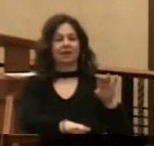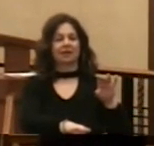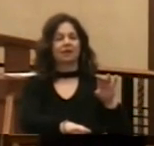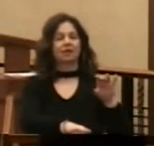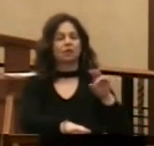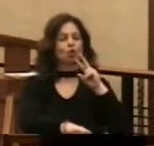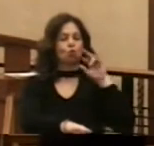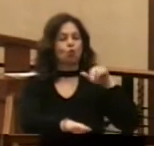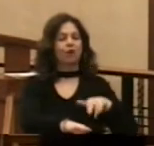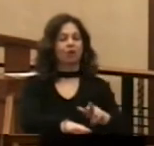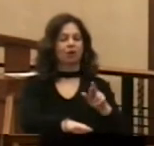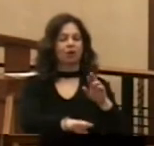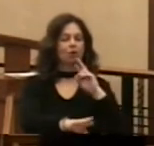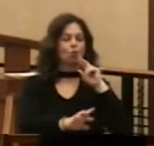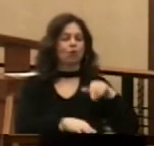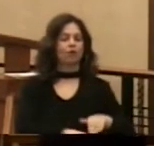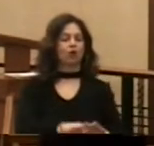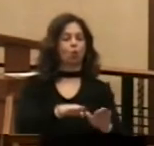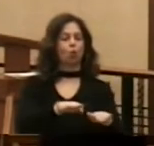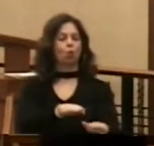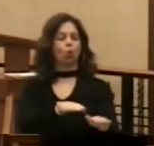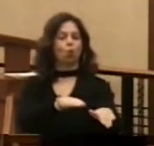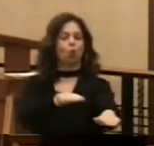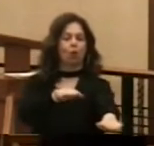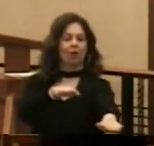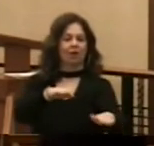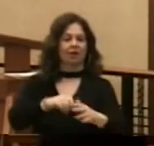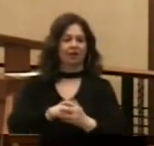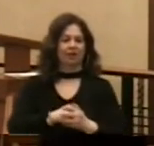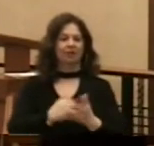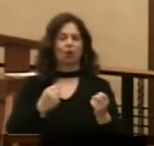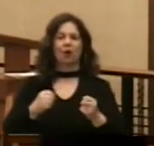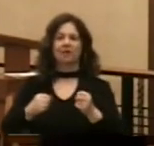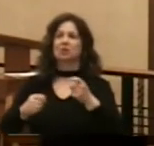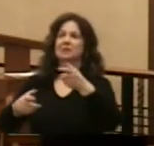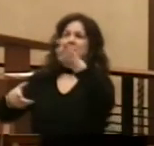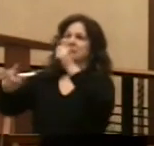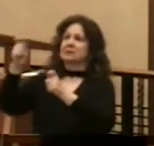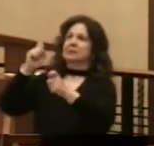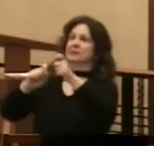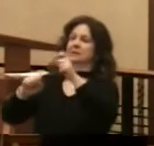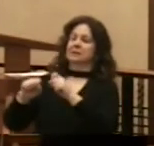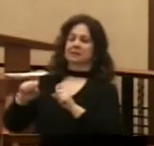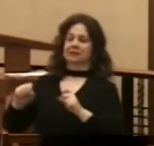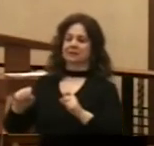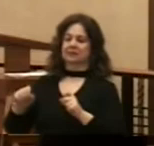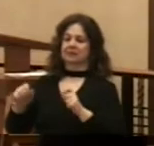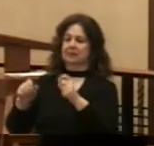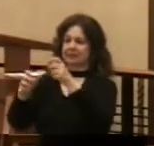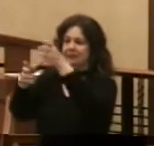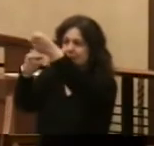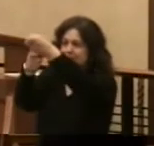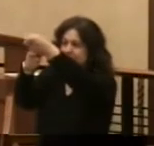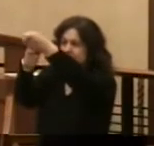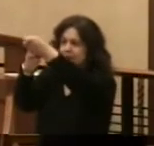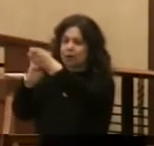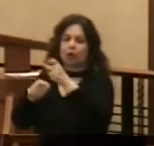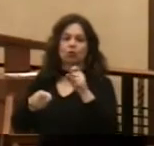850 feet below that rim. Great planning. He had a 360-foot